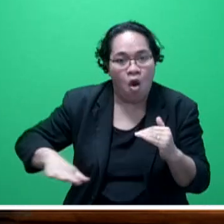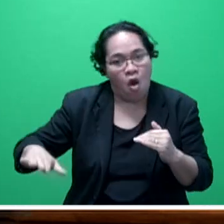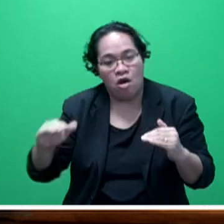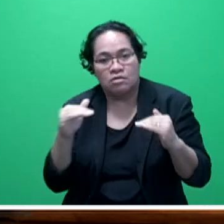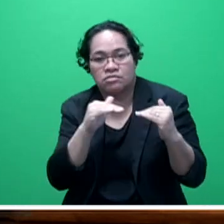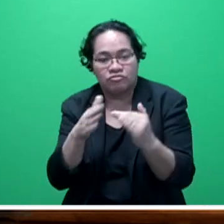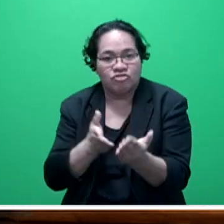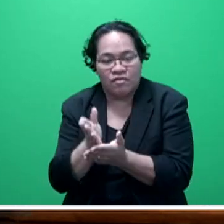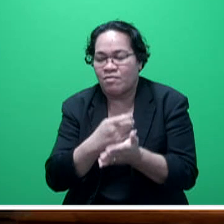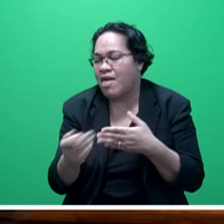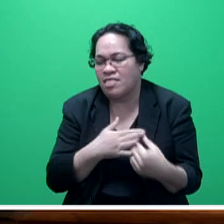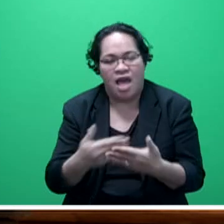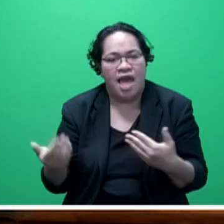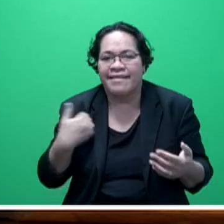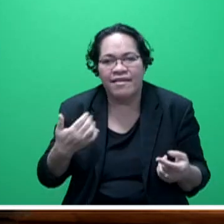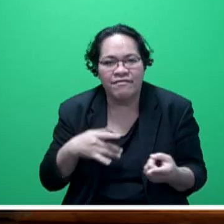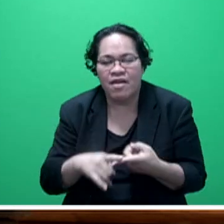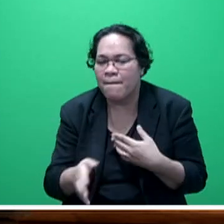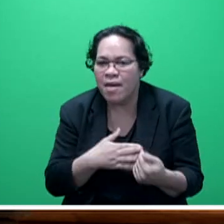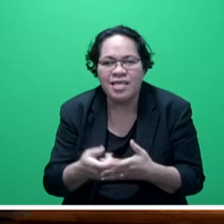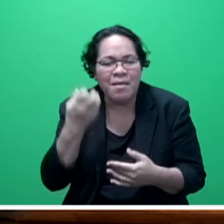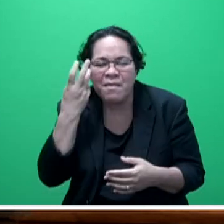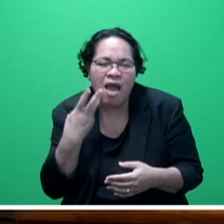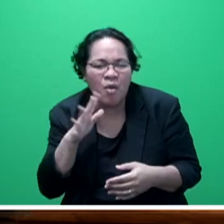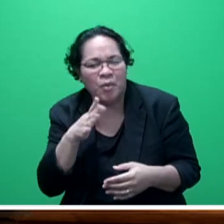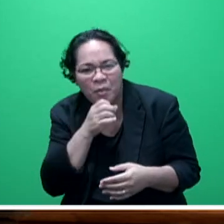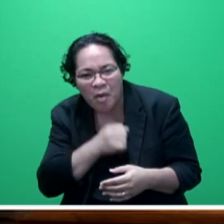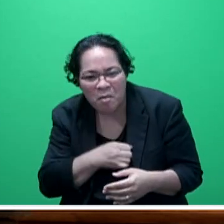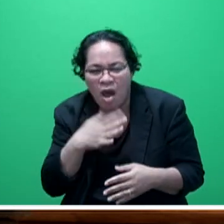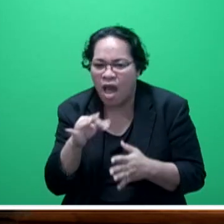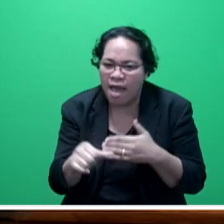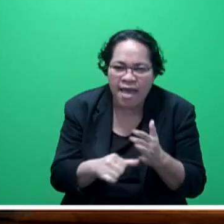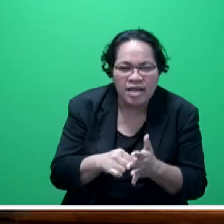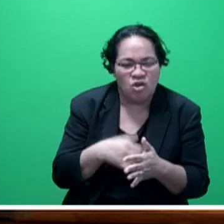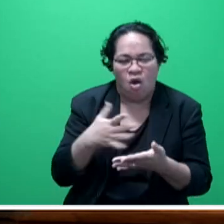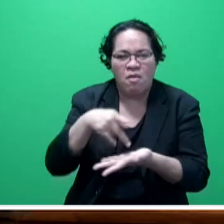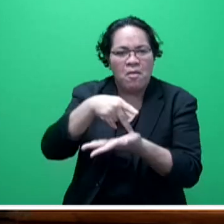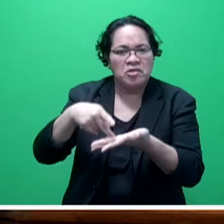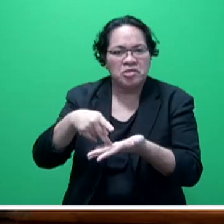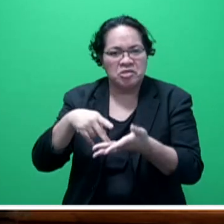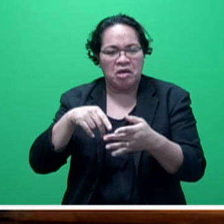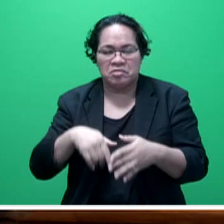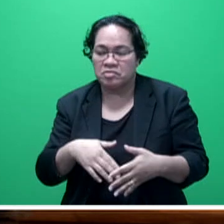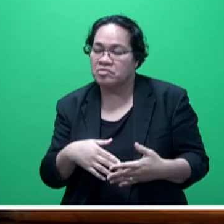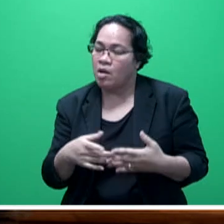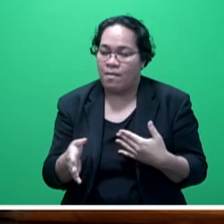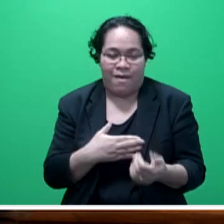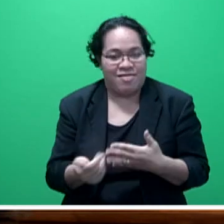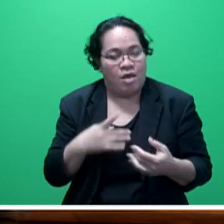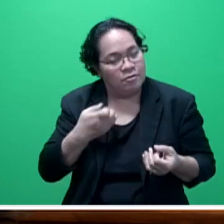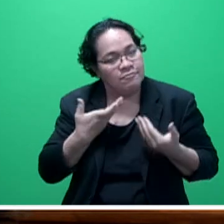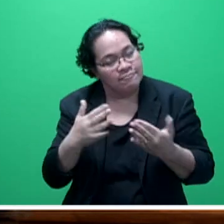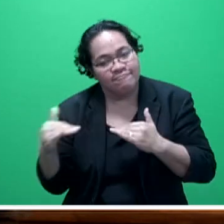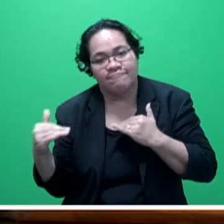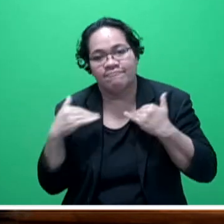of where they live, their gender, their age, and their status in society. Mr. Speaker, sir,